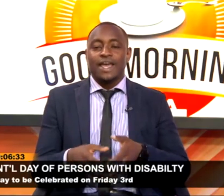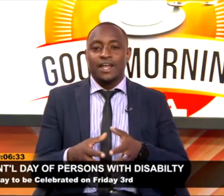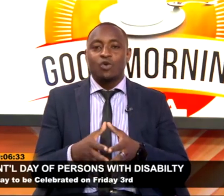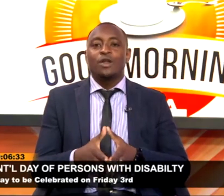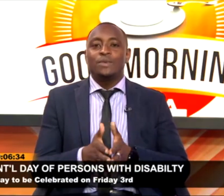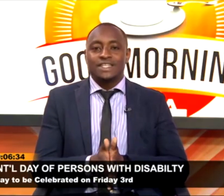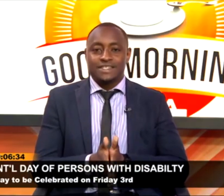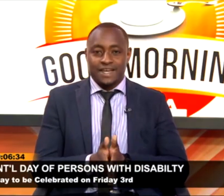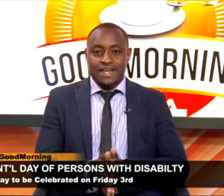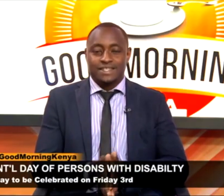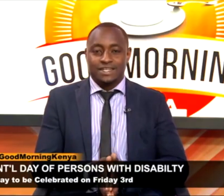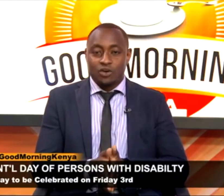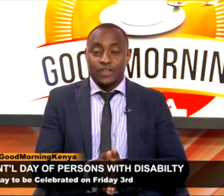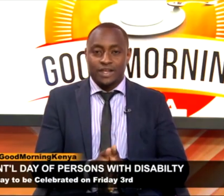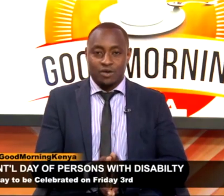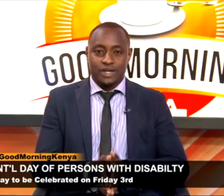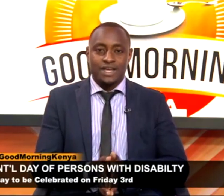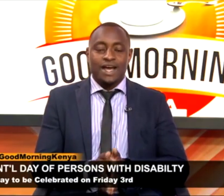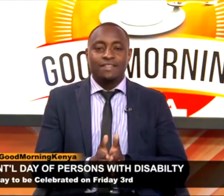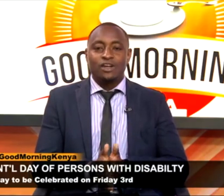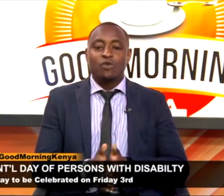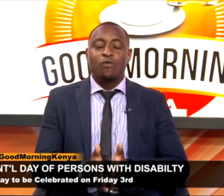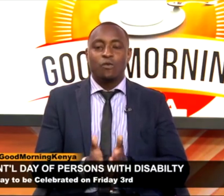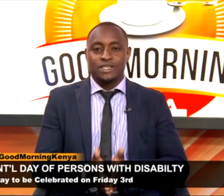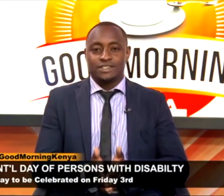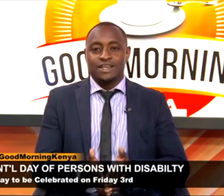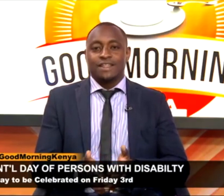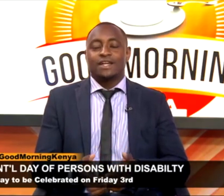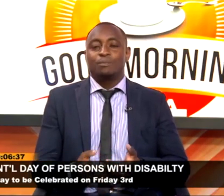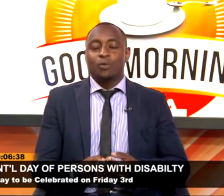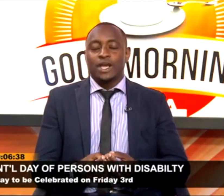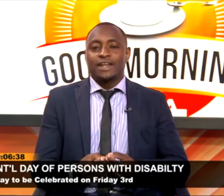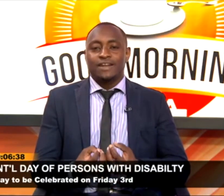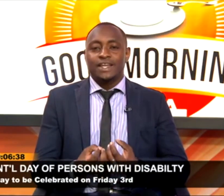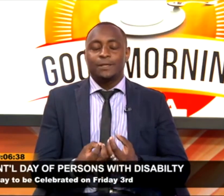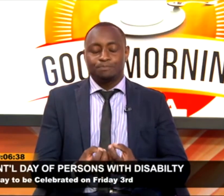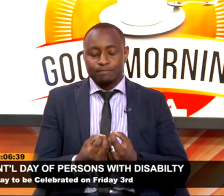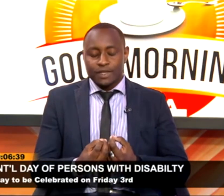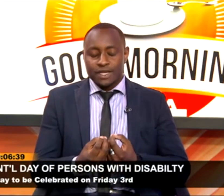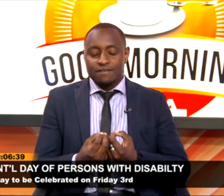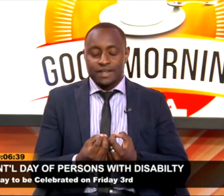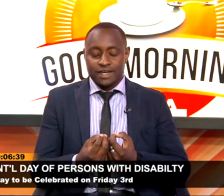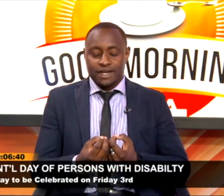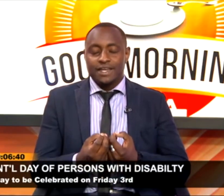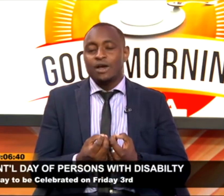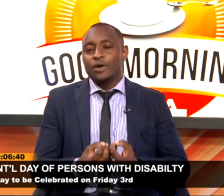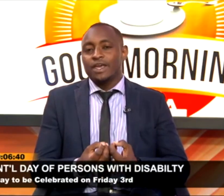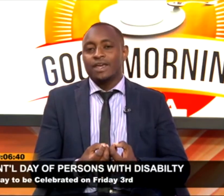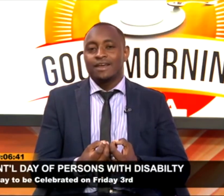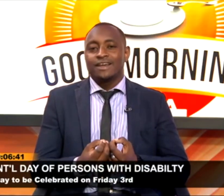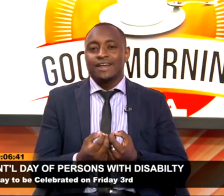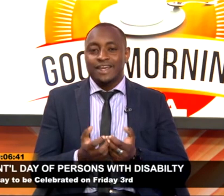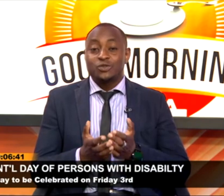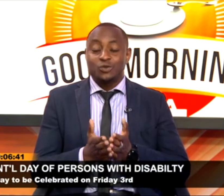zone and go and meet this reality on the ground, and then look for ways that we can really, in a very clear